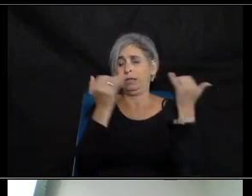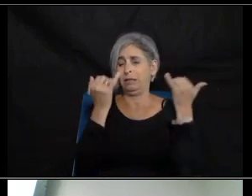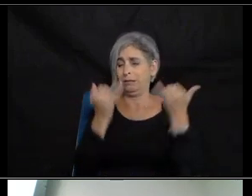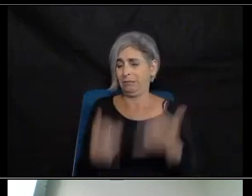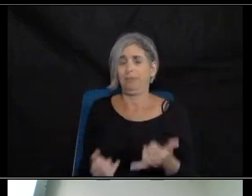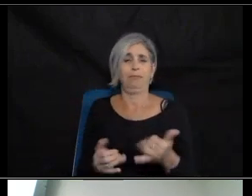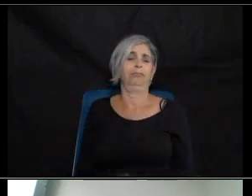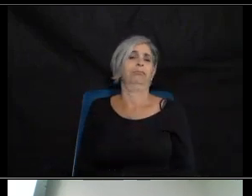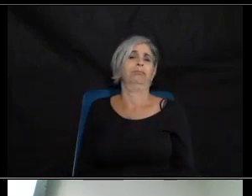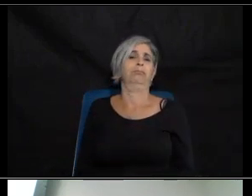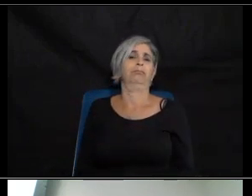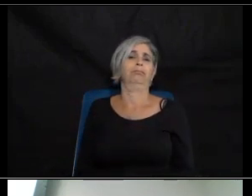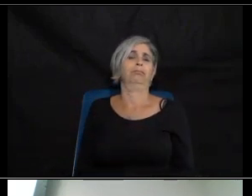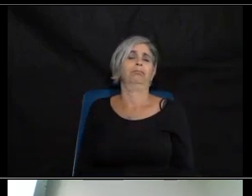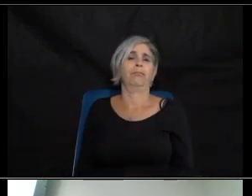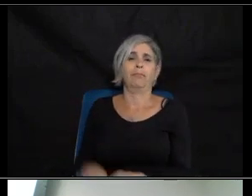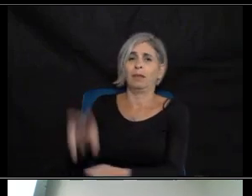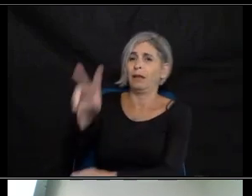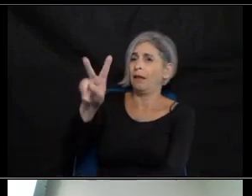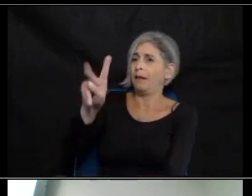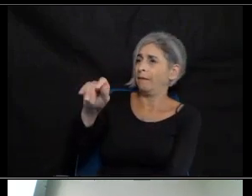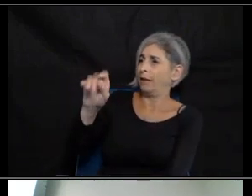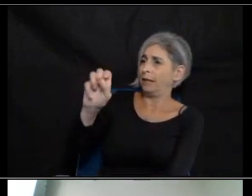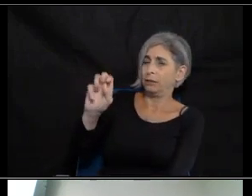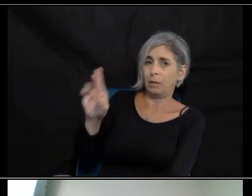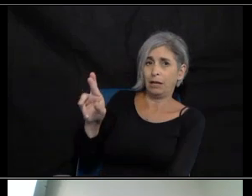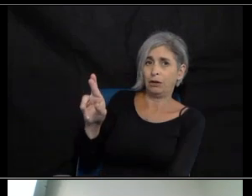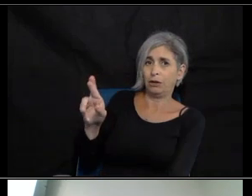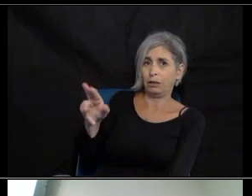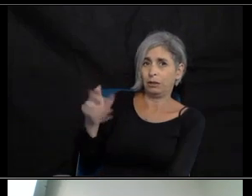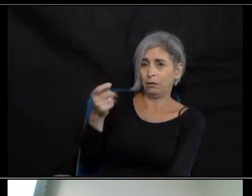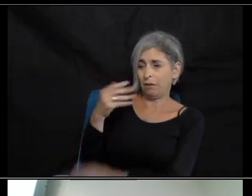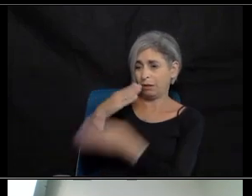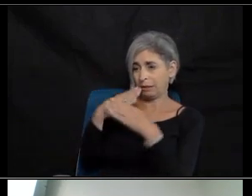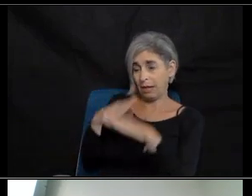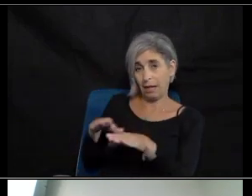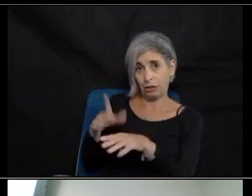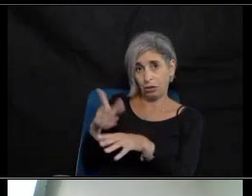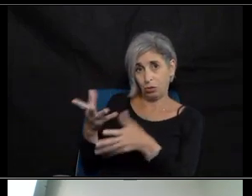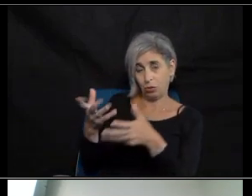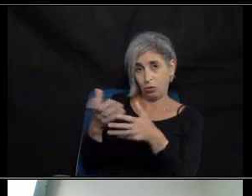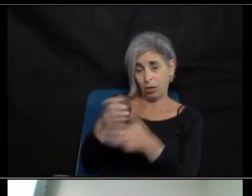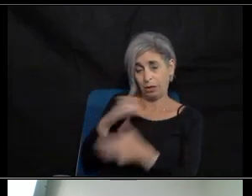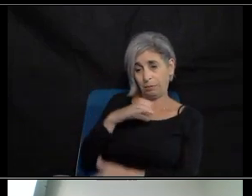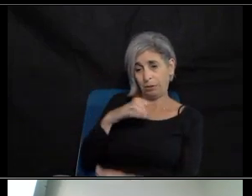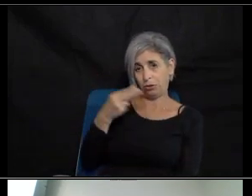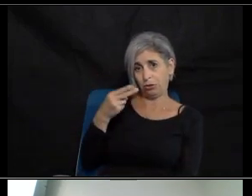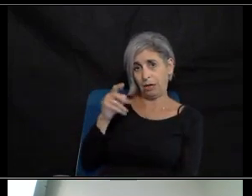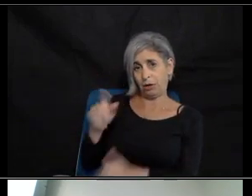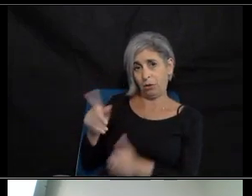So, Vice Mayor, you've been a little silent. So would you rather let Commissioner Hay go first?